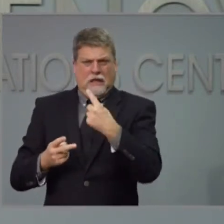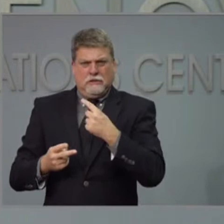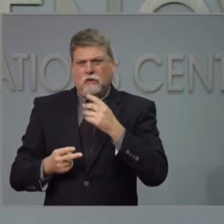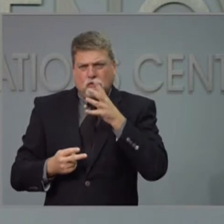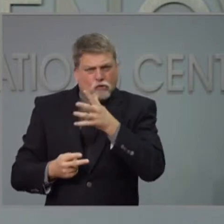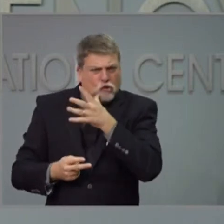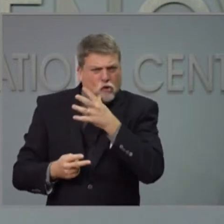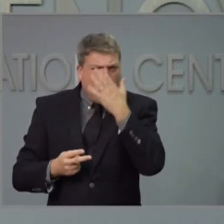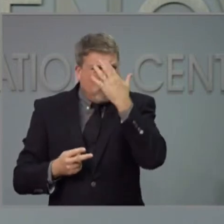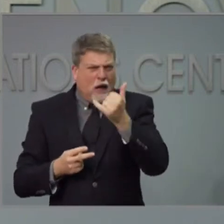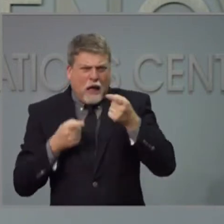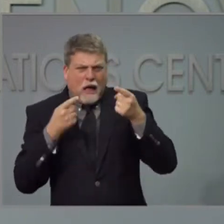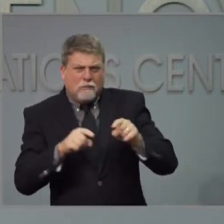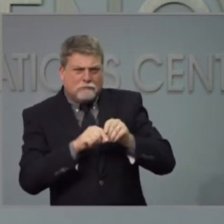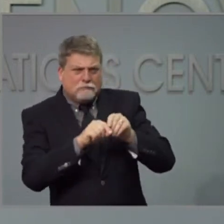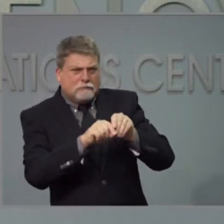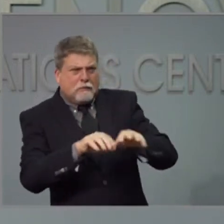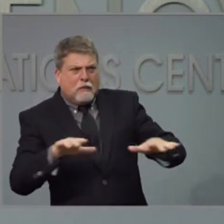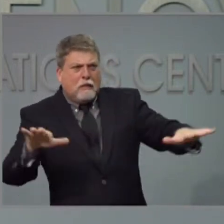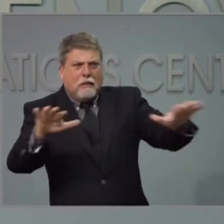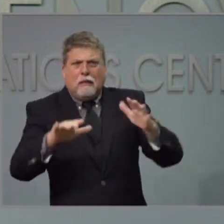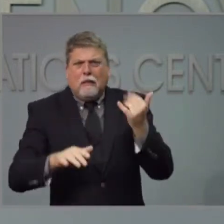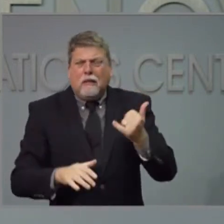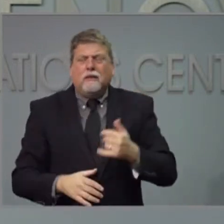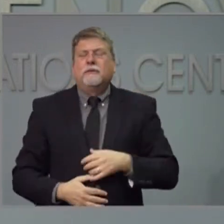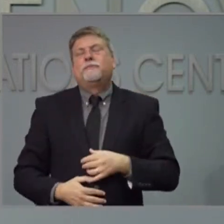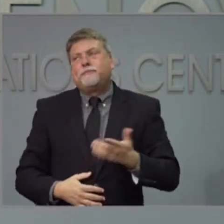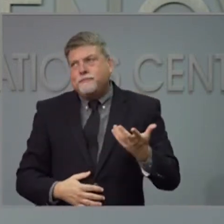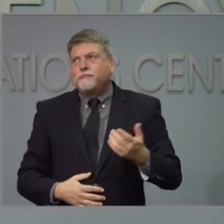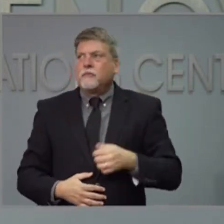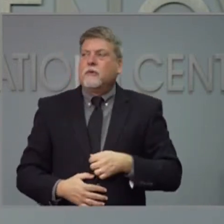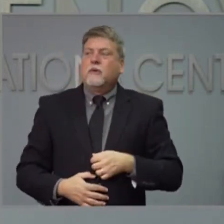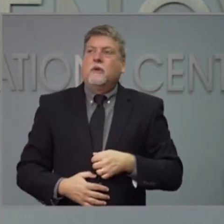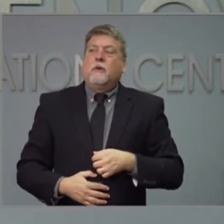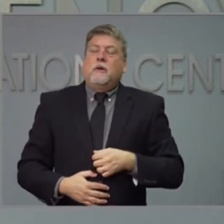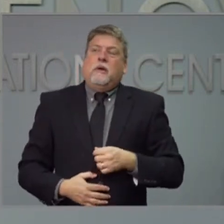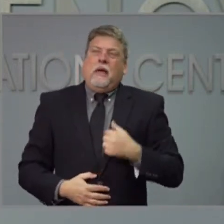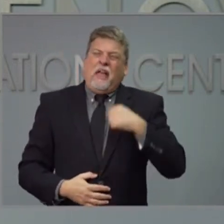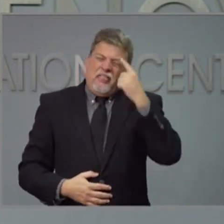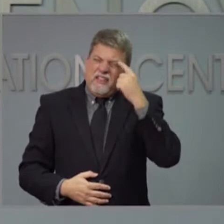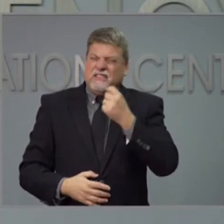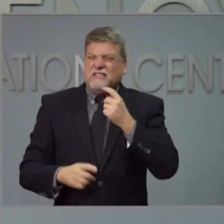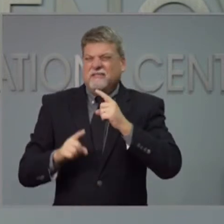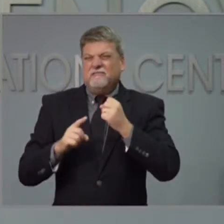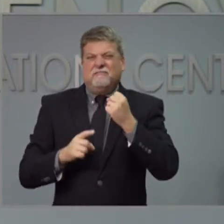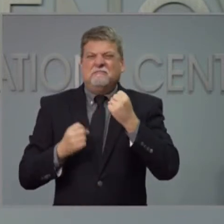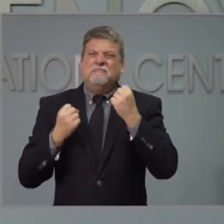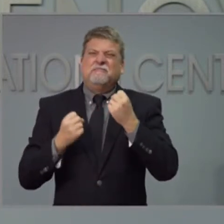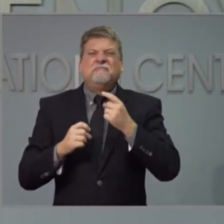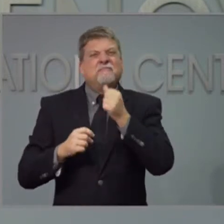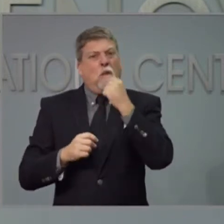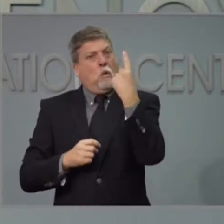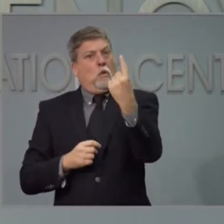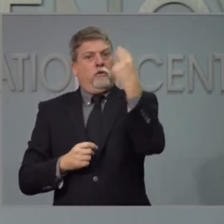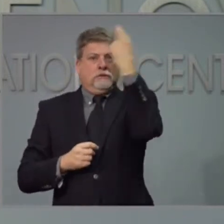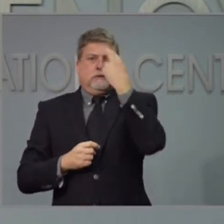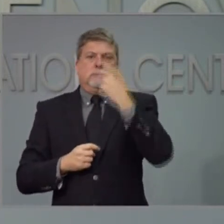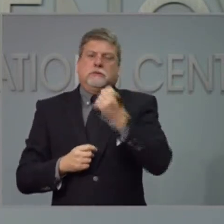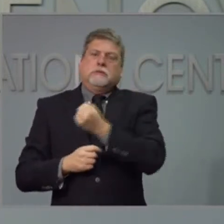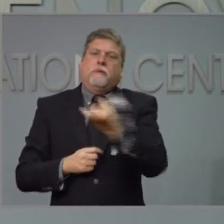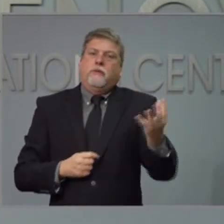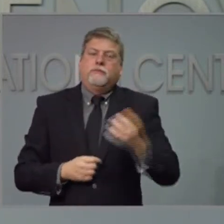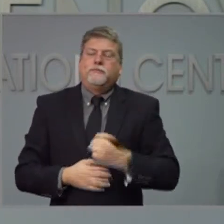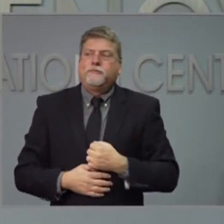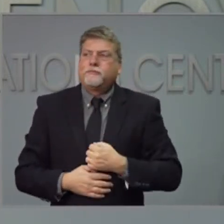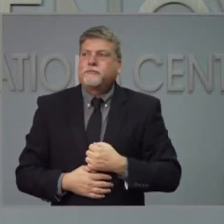communities, I think there's a couple of reasons that we are now seeing more spread in our rural communities. First,